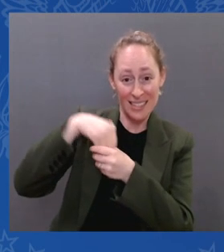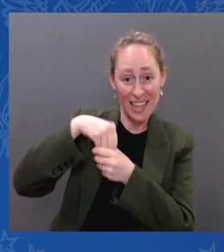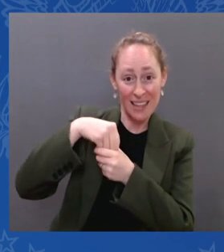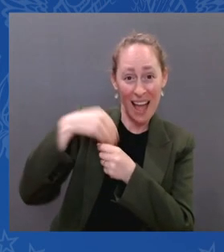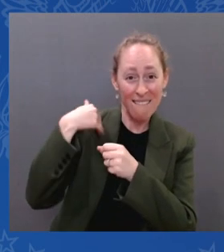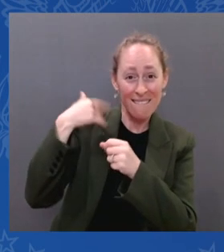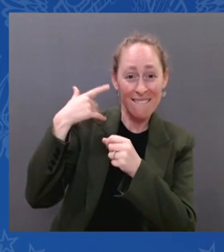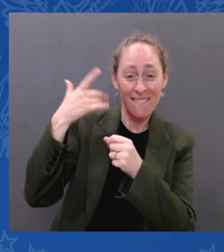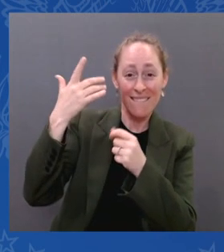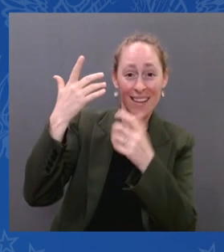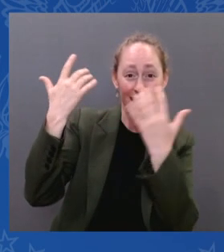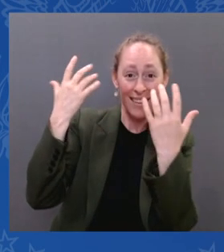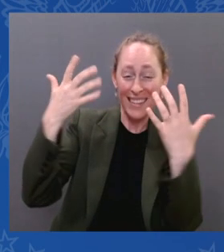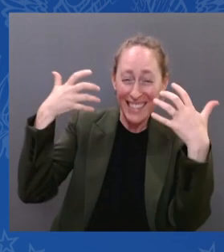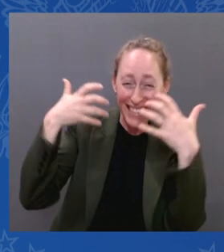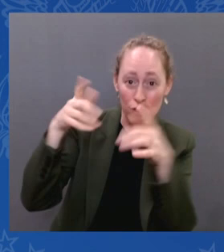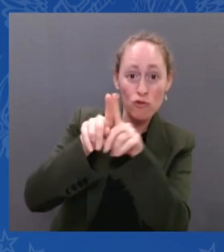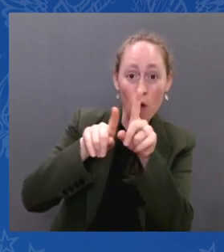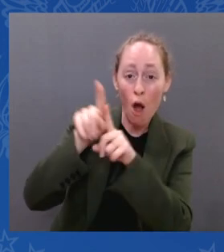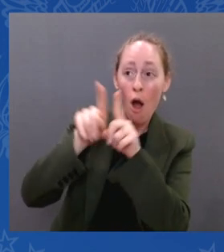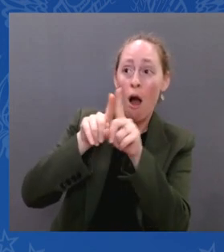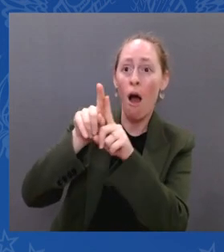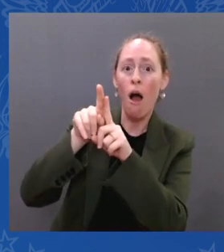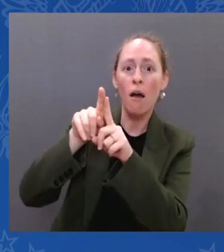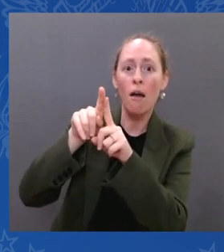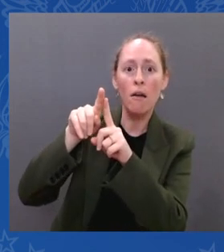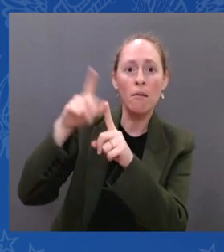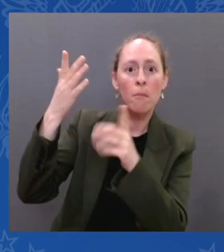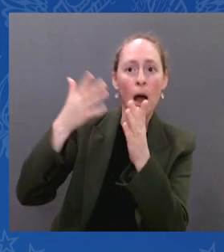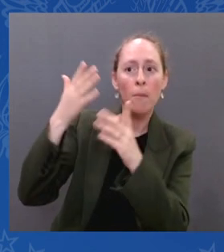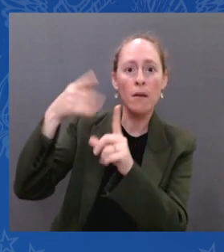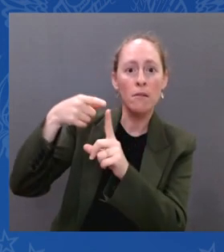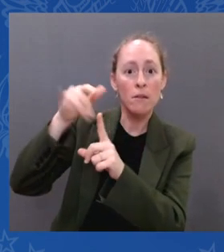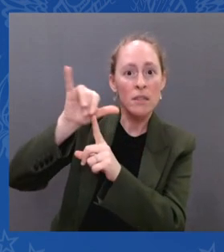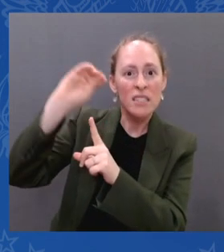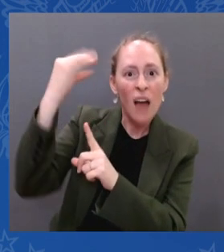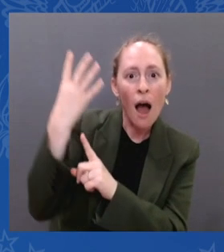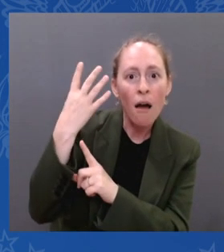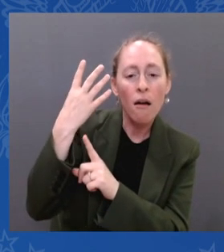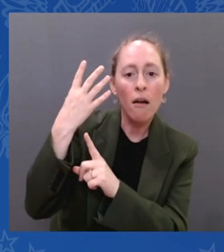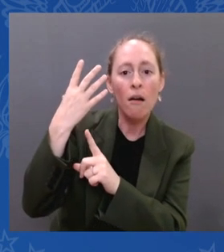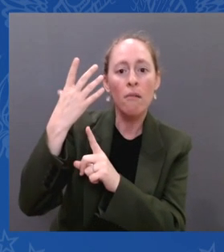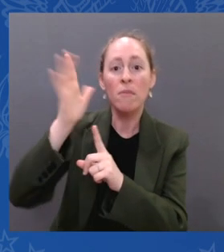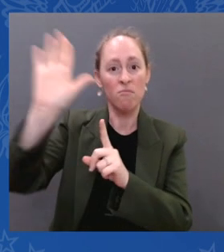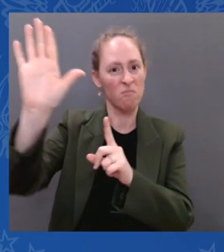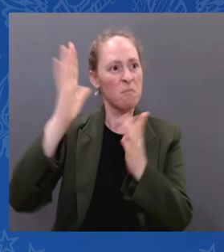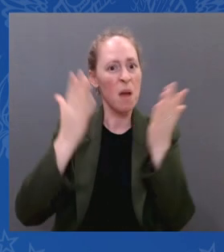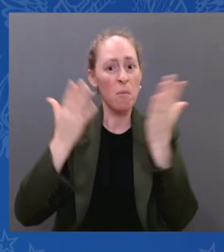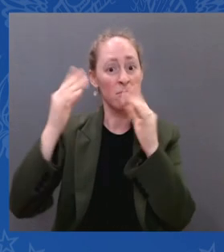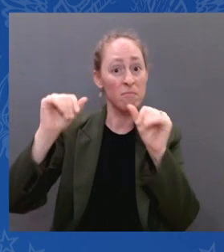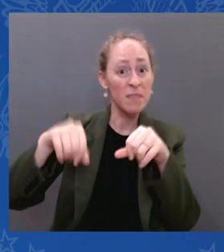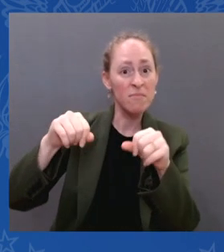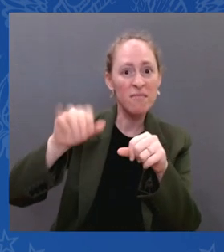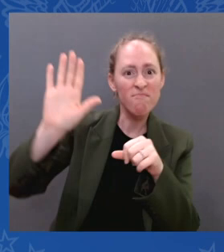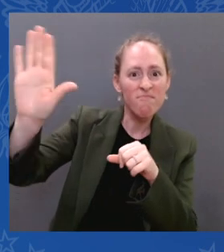and we're getting our first glimpse. As you said, Mr. President, we're looking back more than